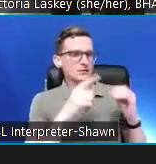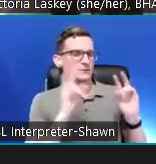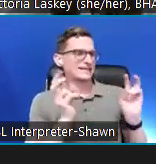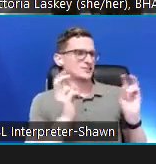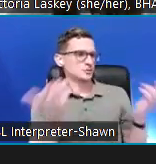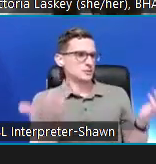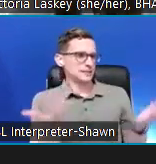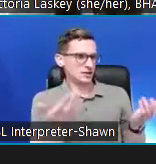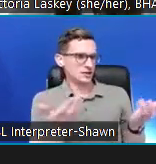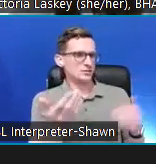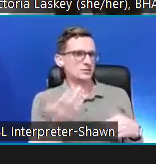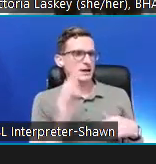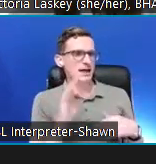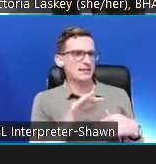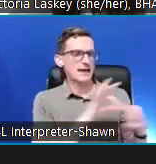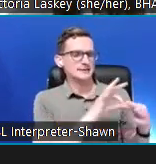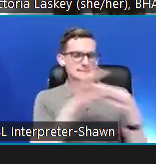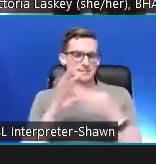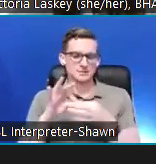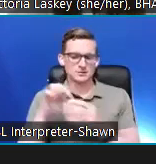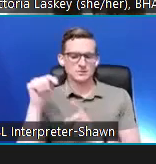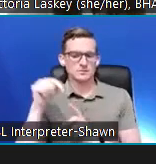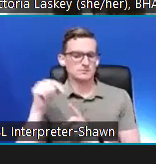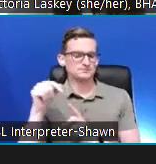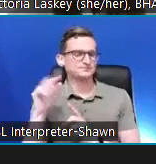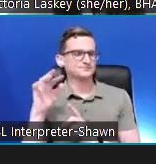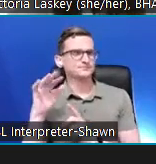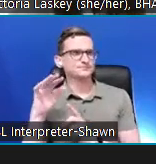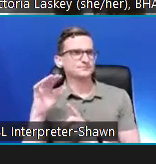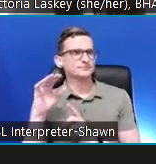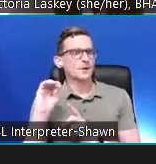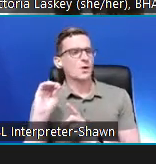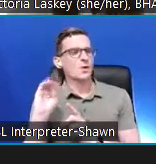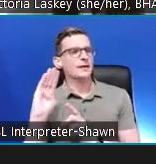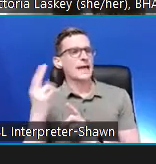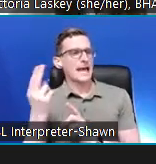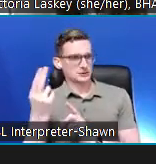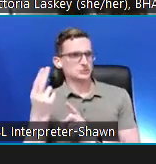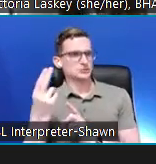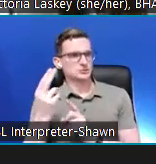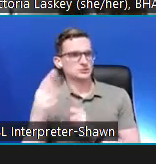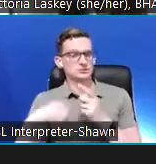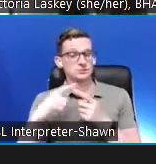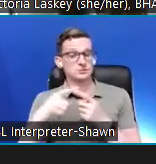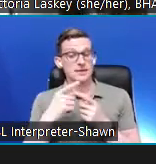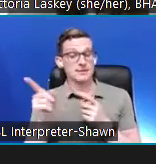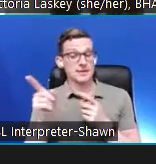goes back to when OBH created